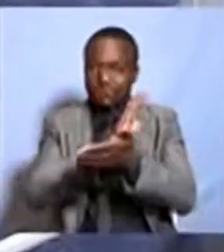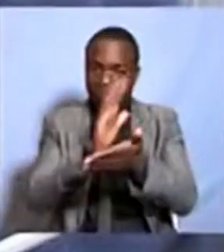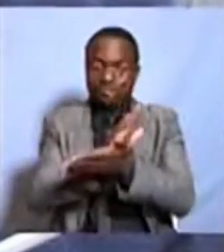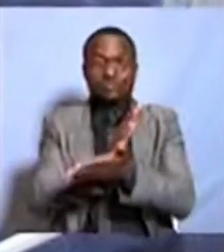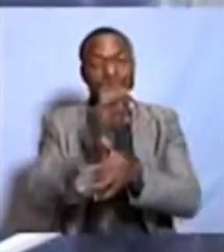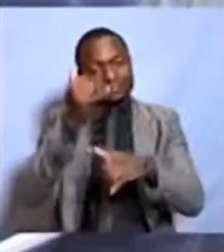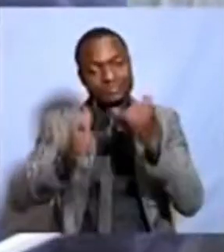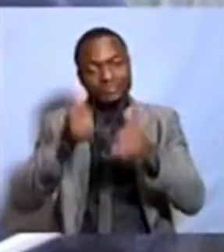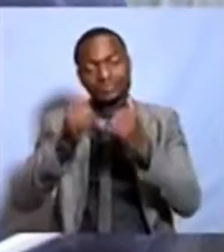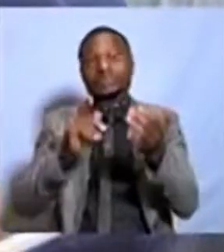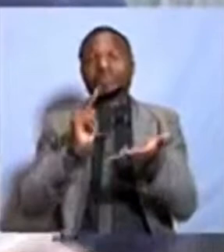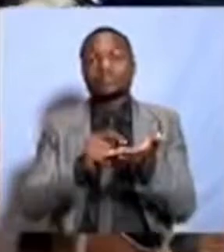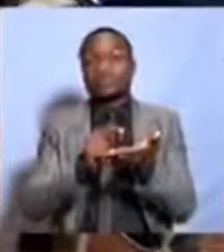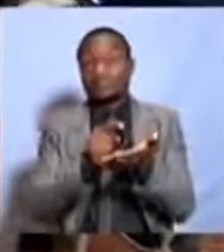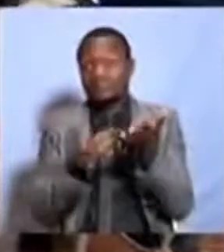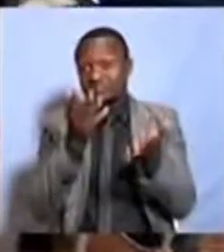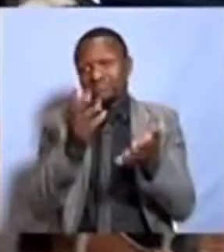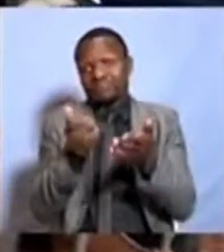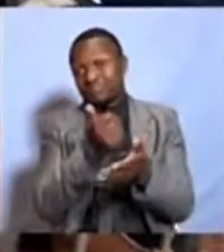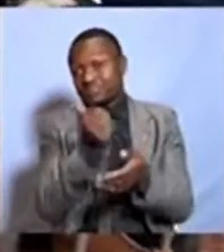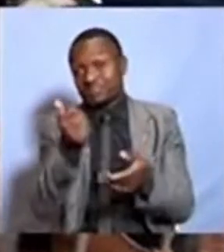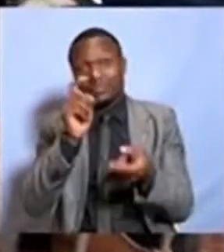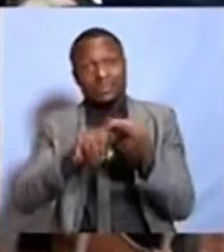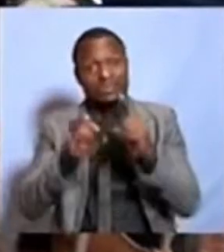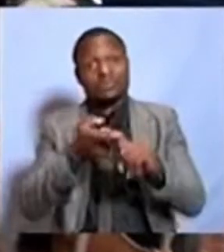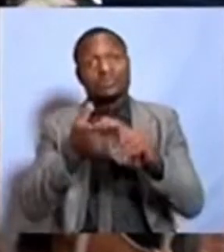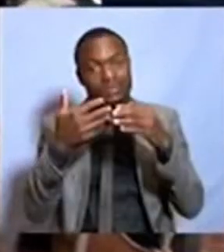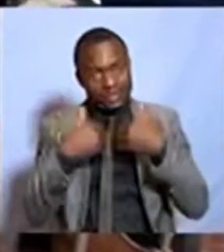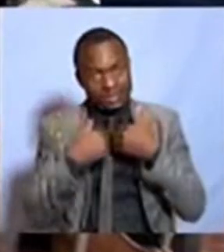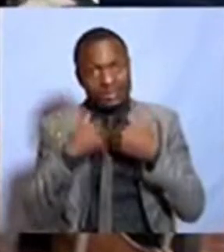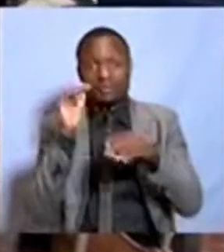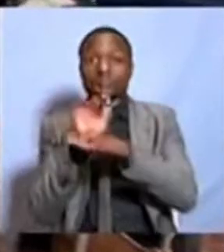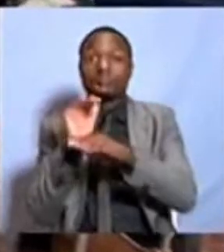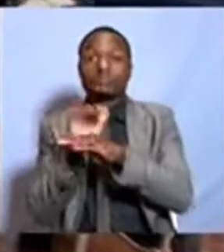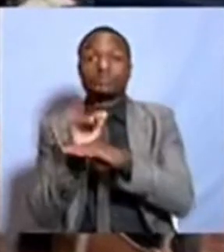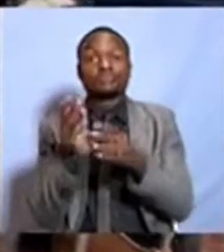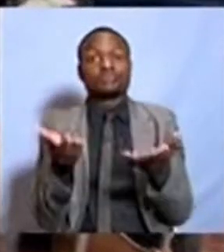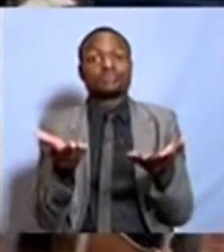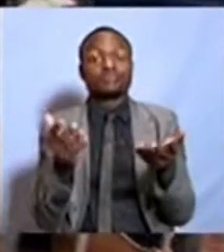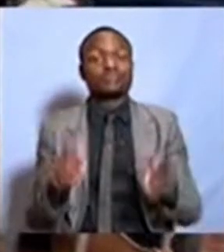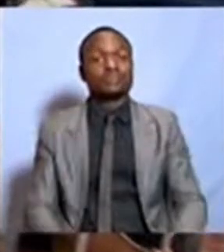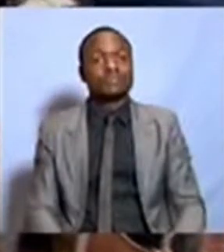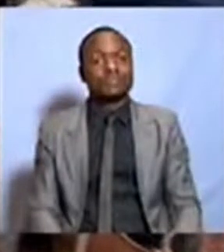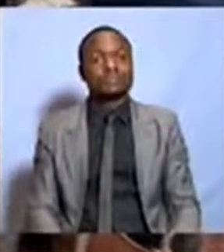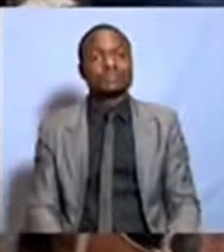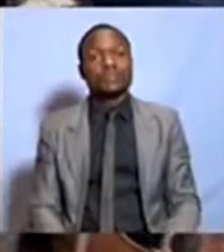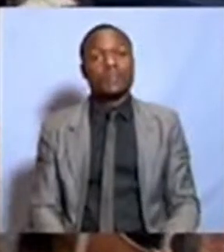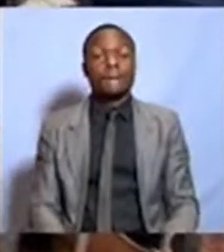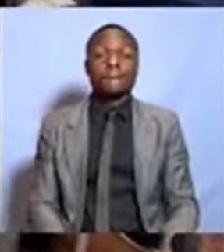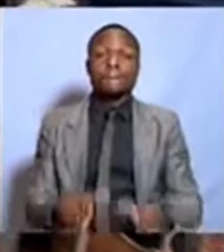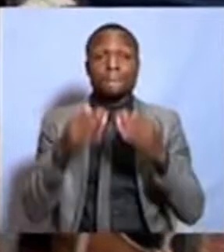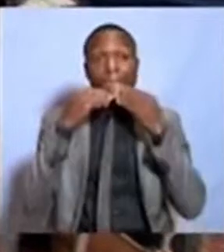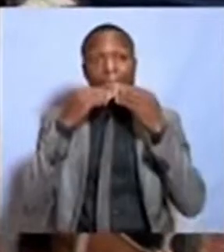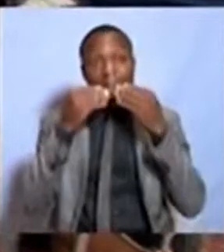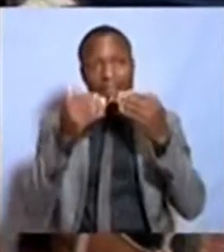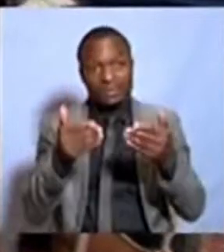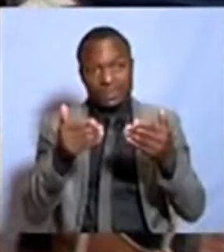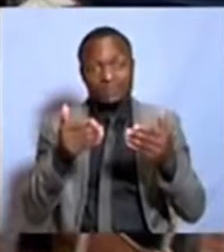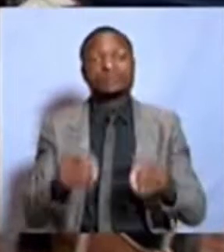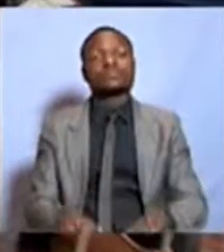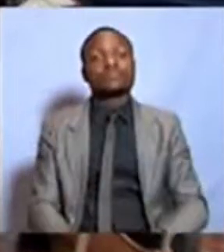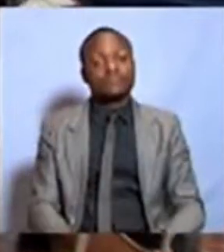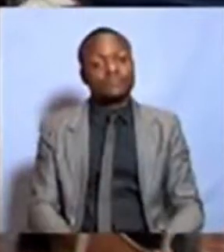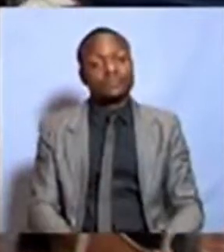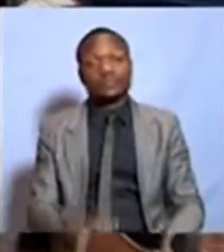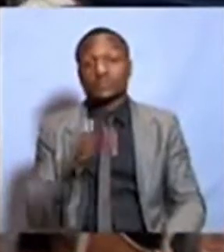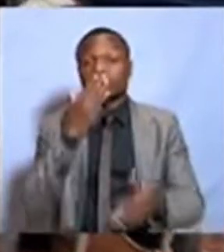I will end here unless my colleagues have other comments. Okay, thank you so very much for